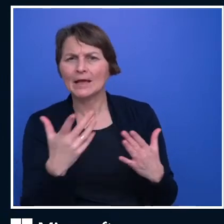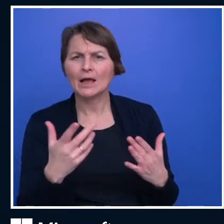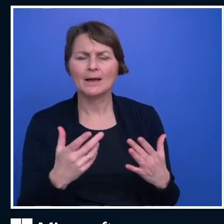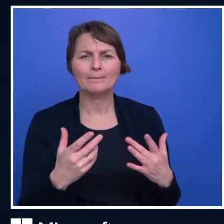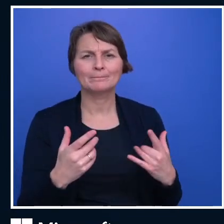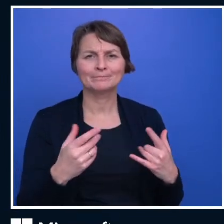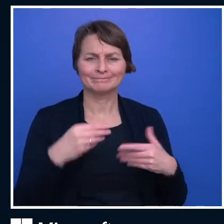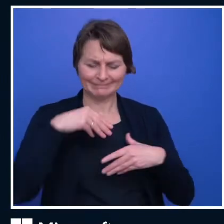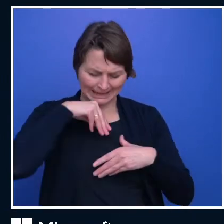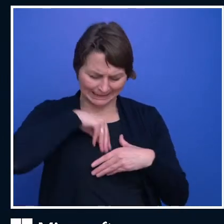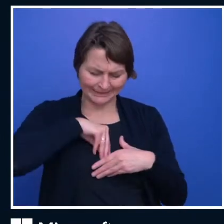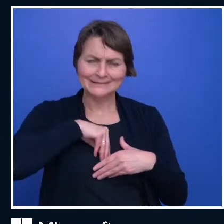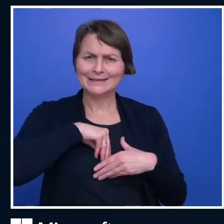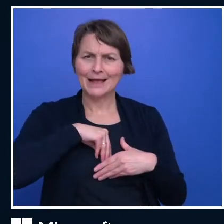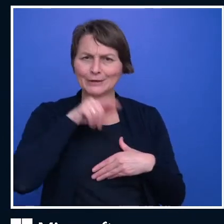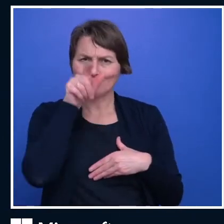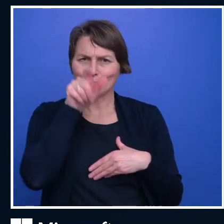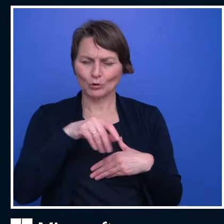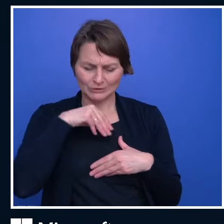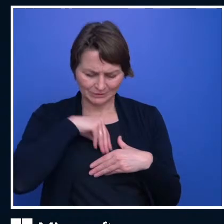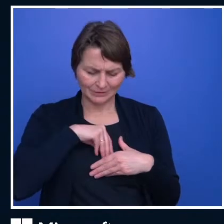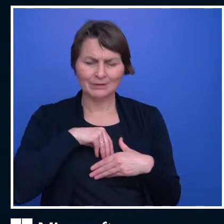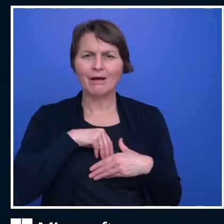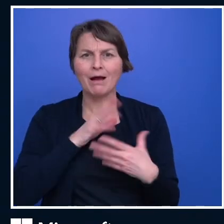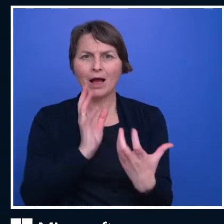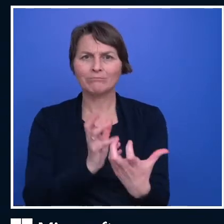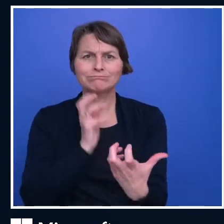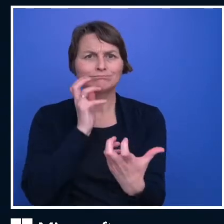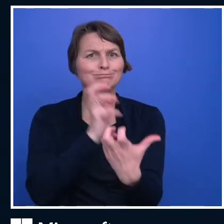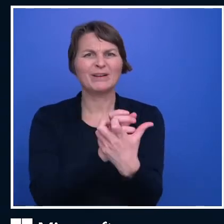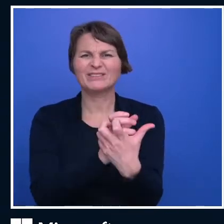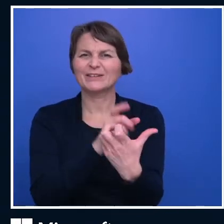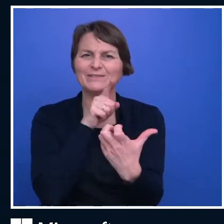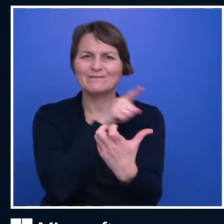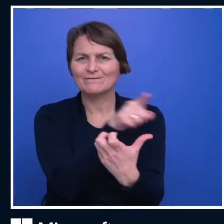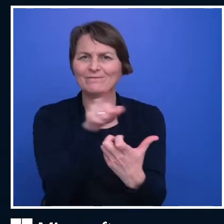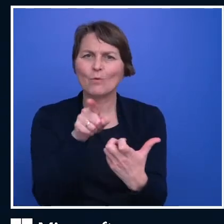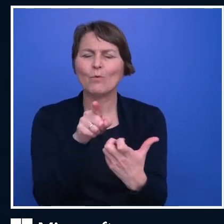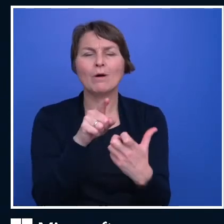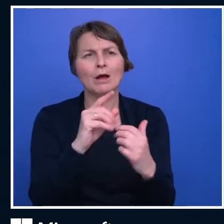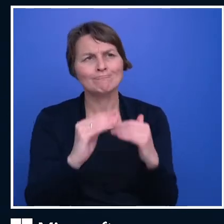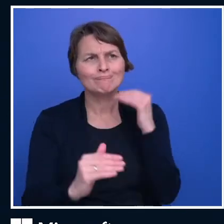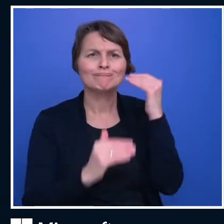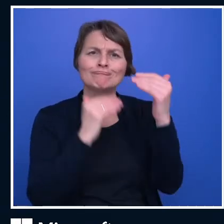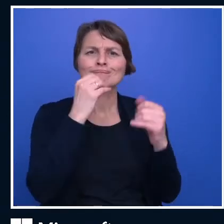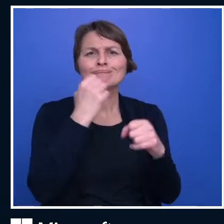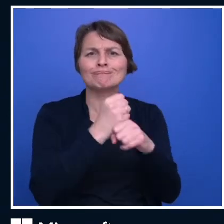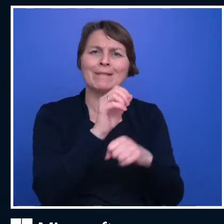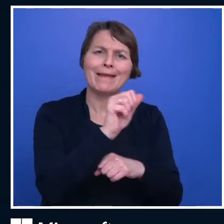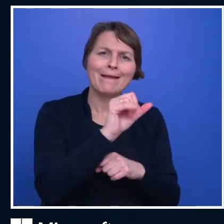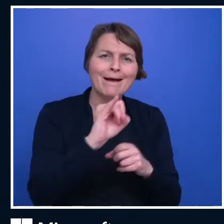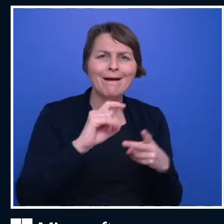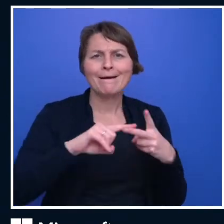characteristics that make someone a better fit for careers in AI and ML? Anyone have thoughts on